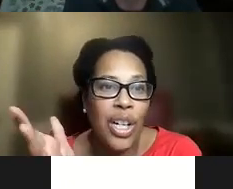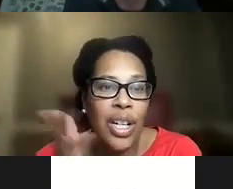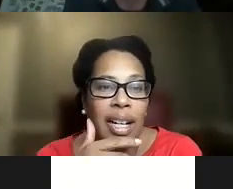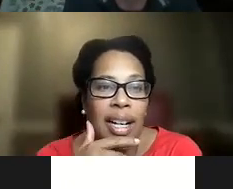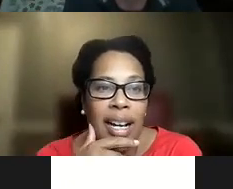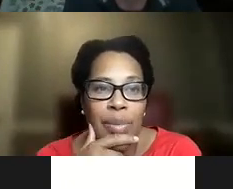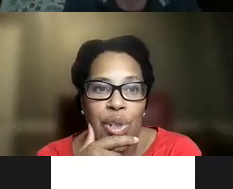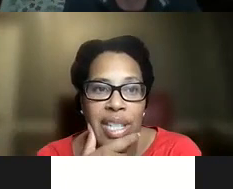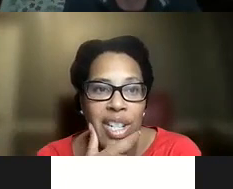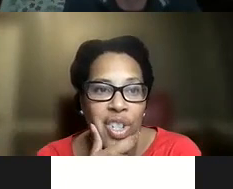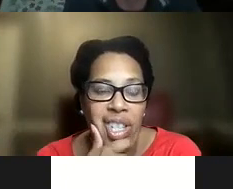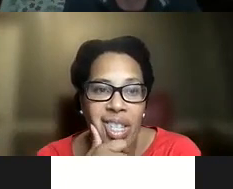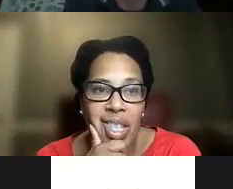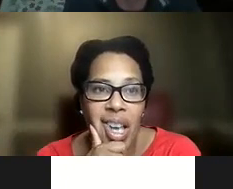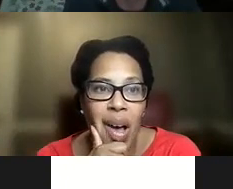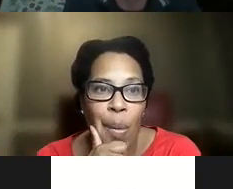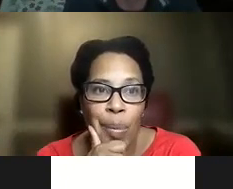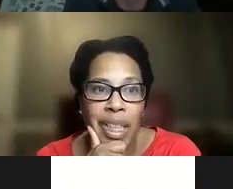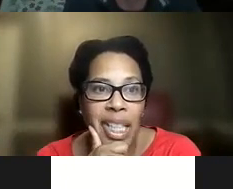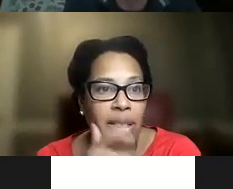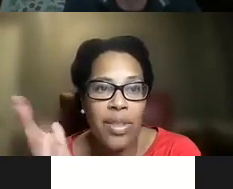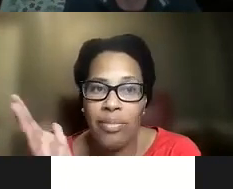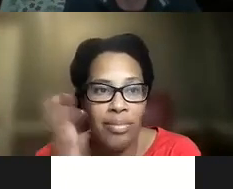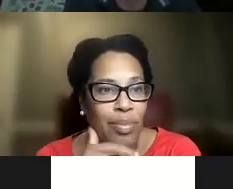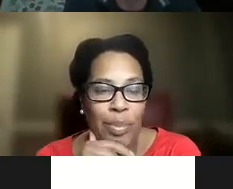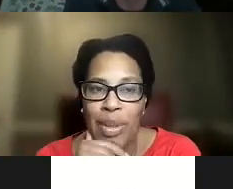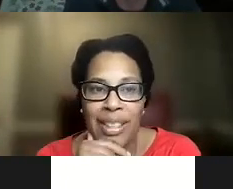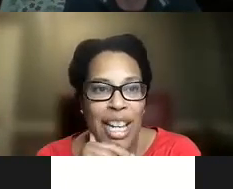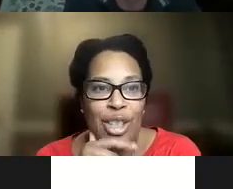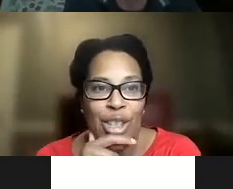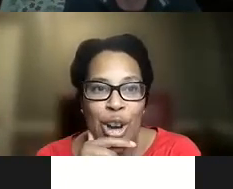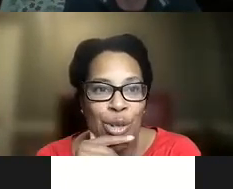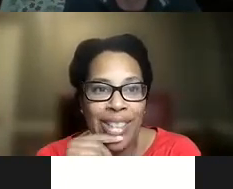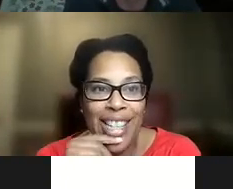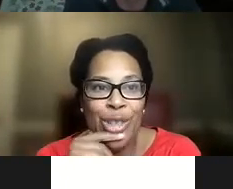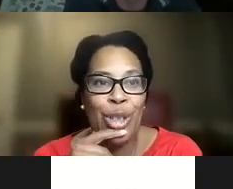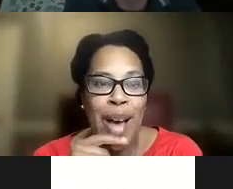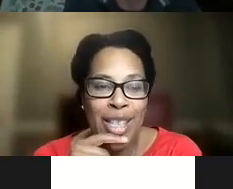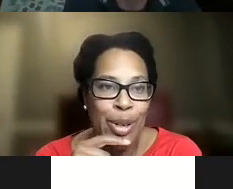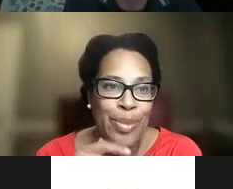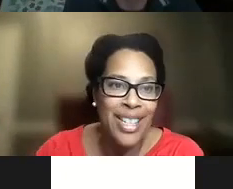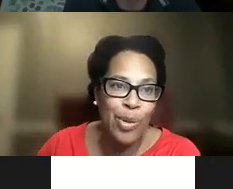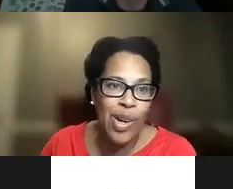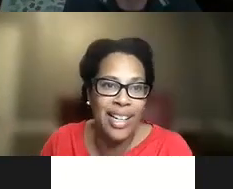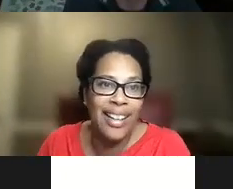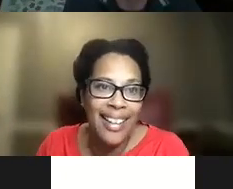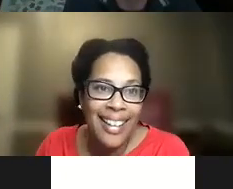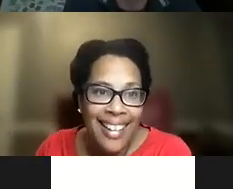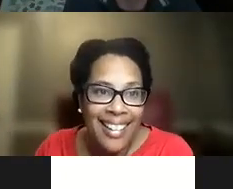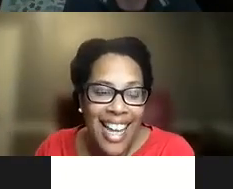particular jurisdictions, please let us know as soon as possible, because we